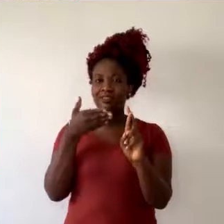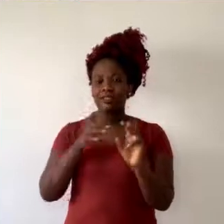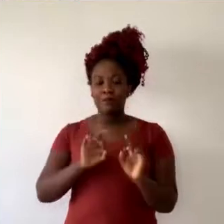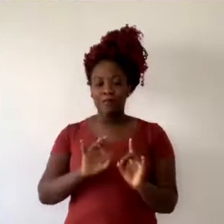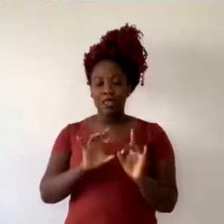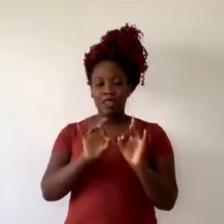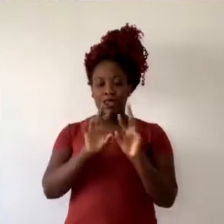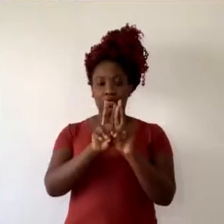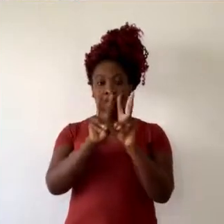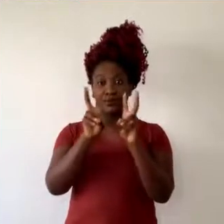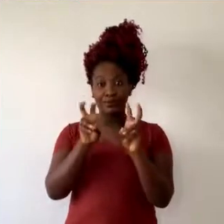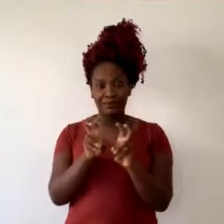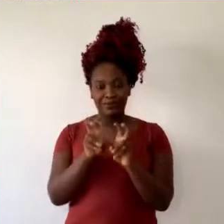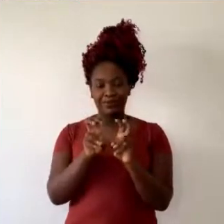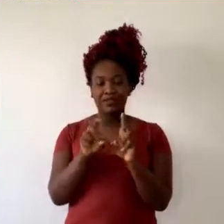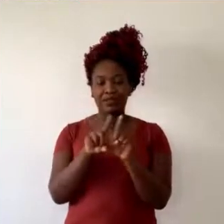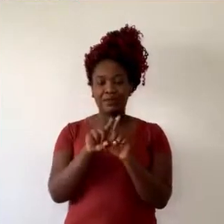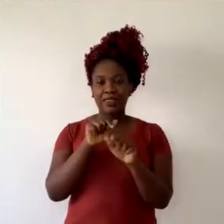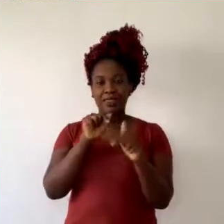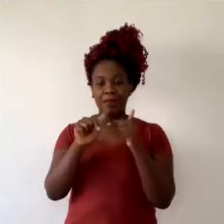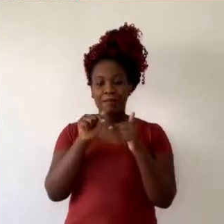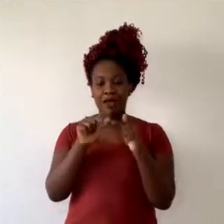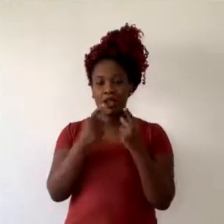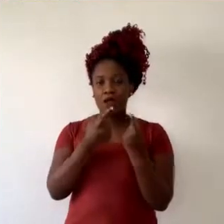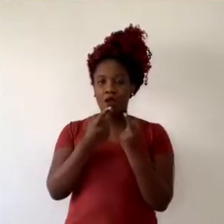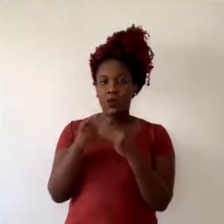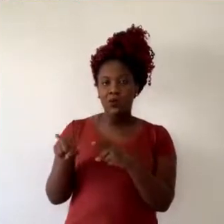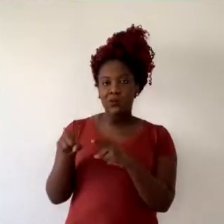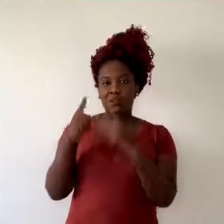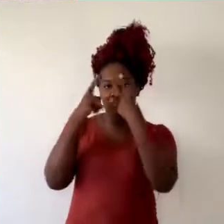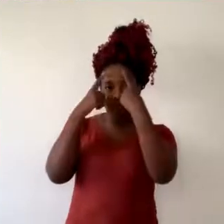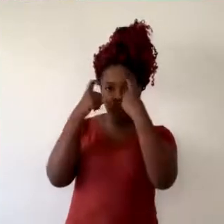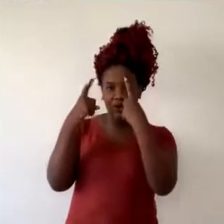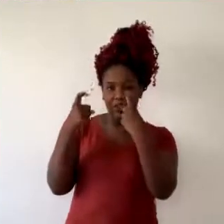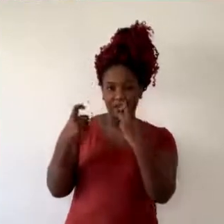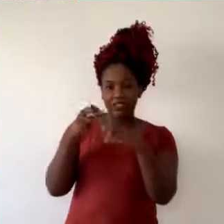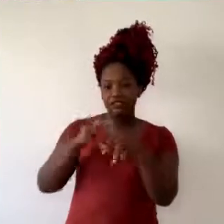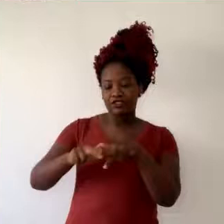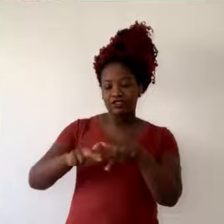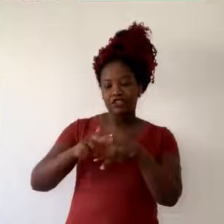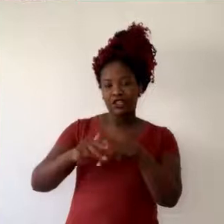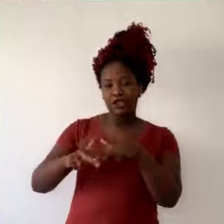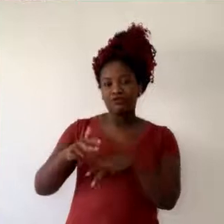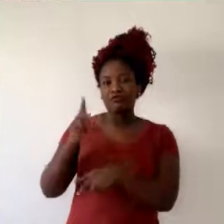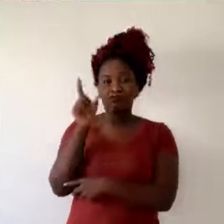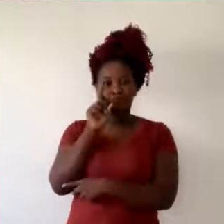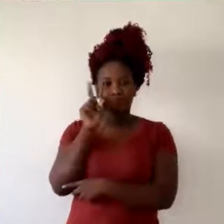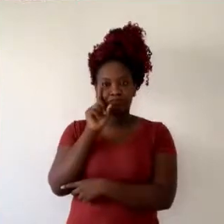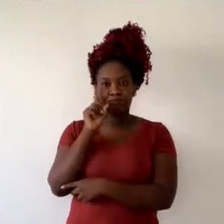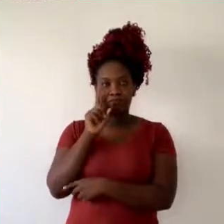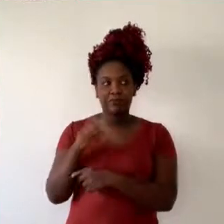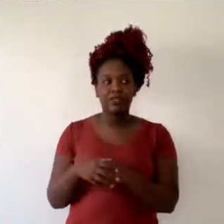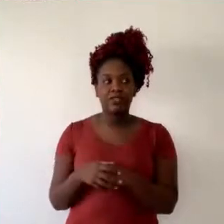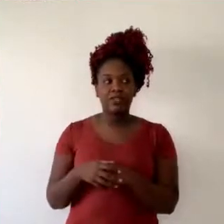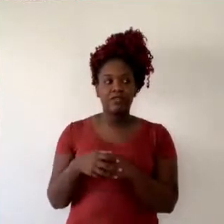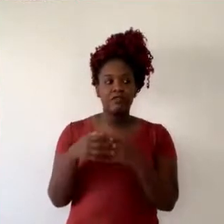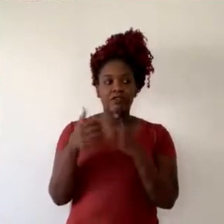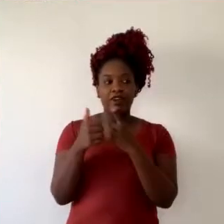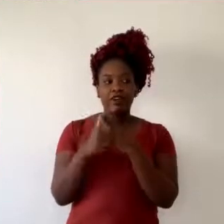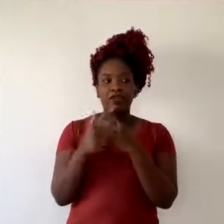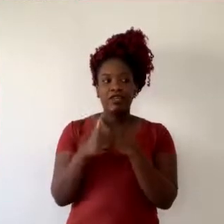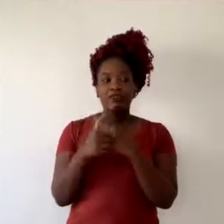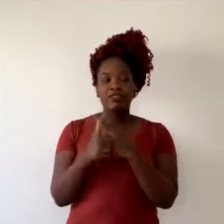women who are inspiring specialists in this subject matter and who deal with issues of gender violence.